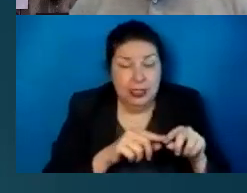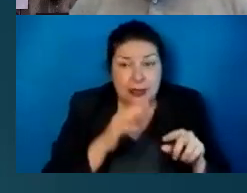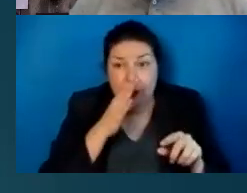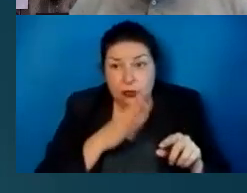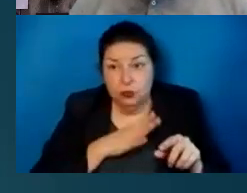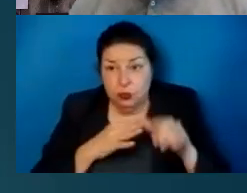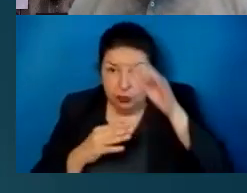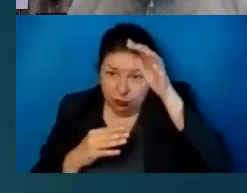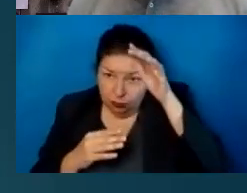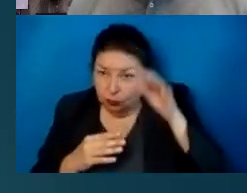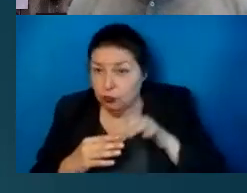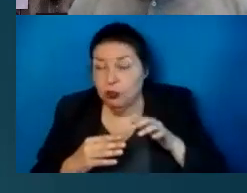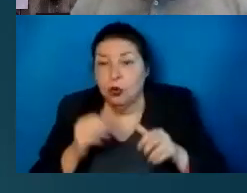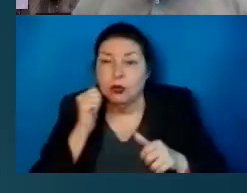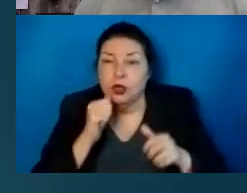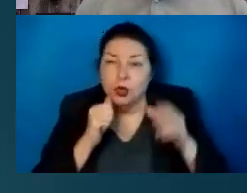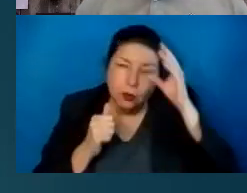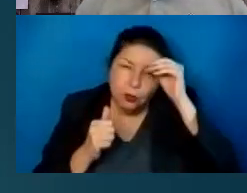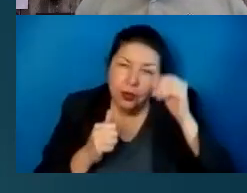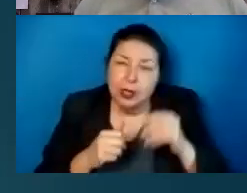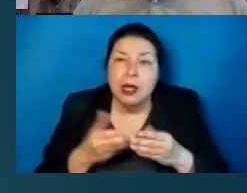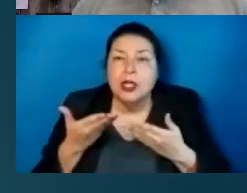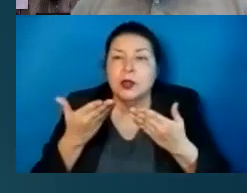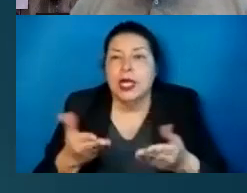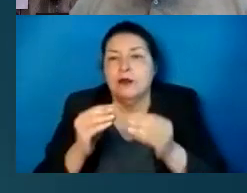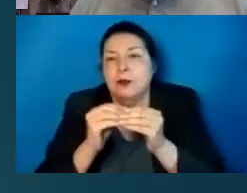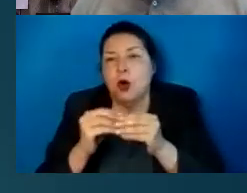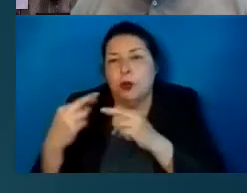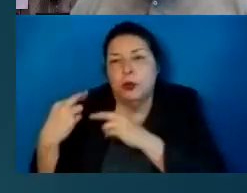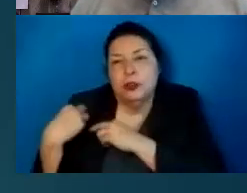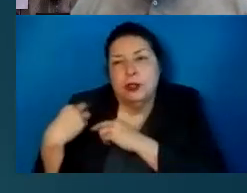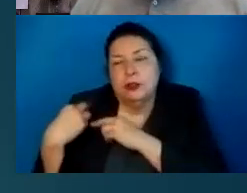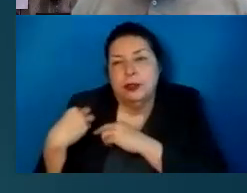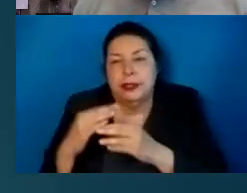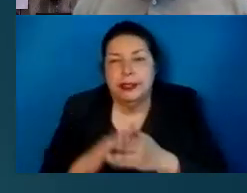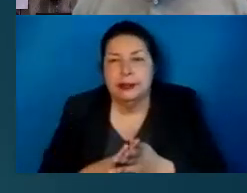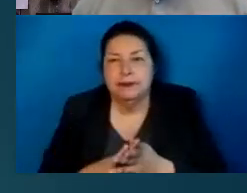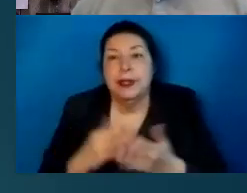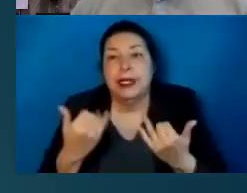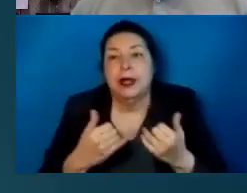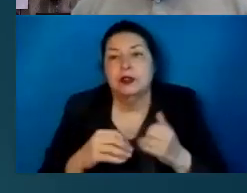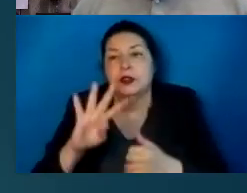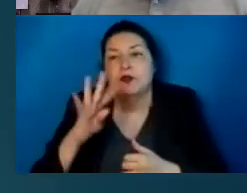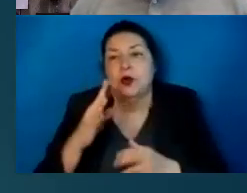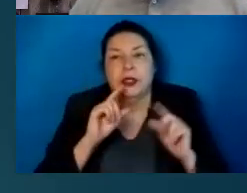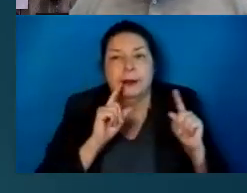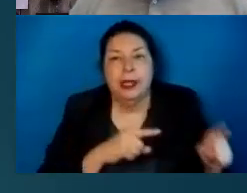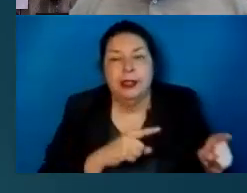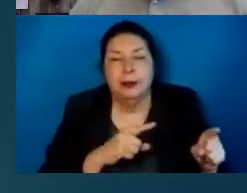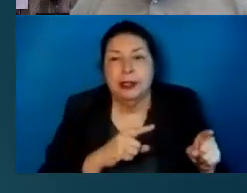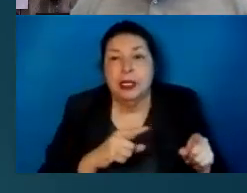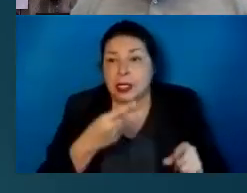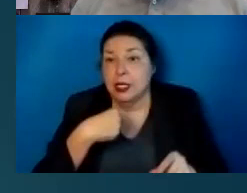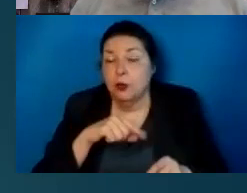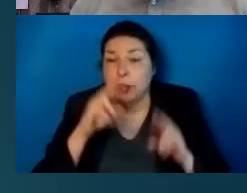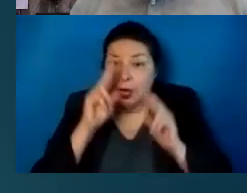responsibility to that. Now, we go back to the fourth commandment. where we honor